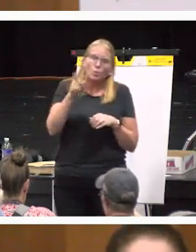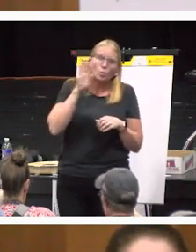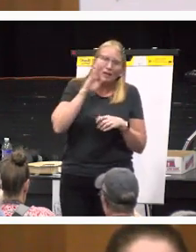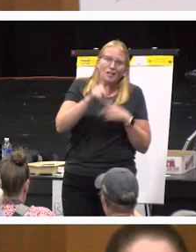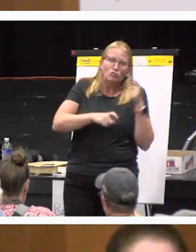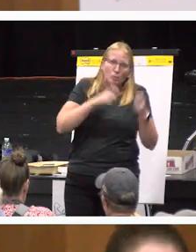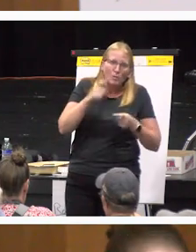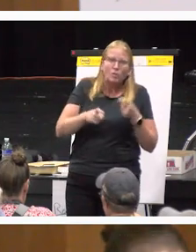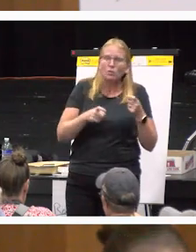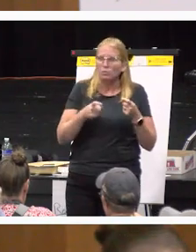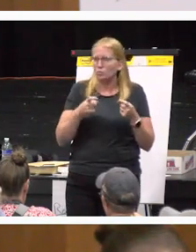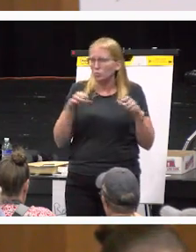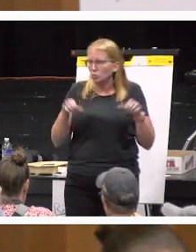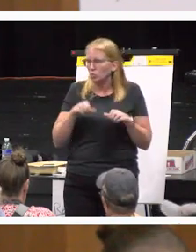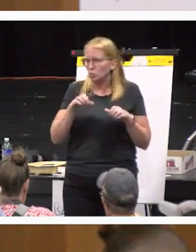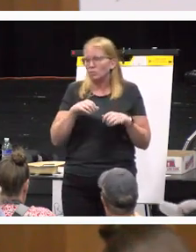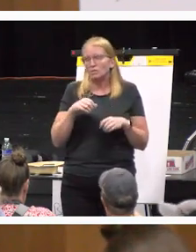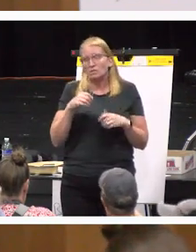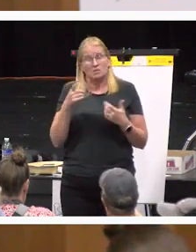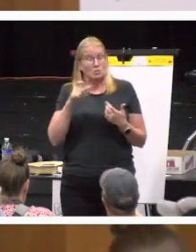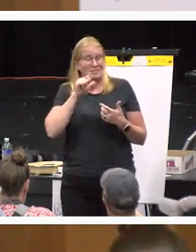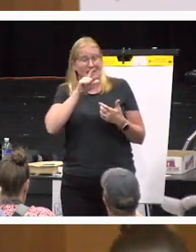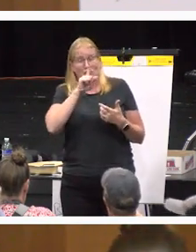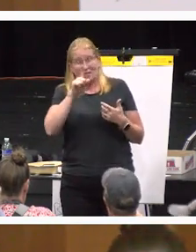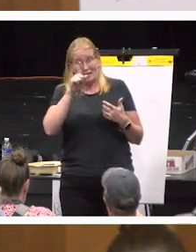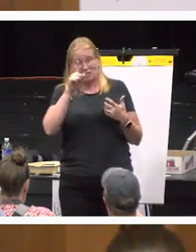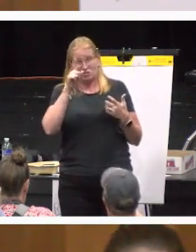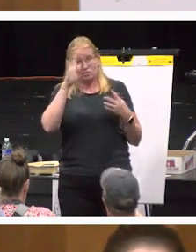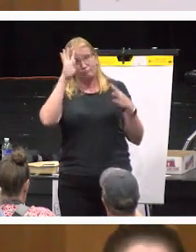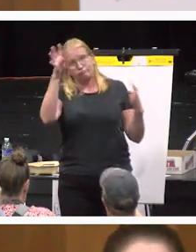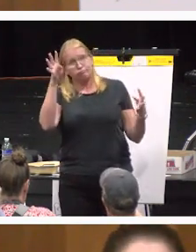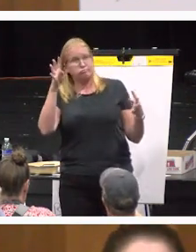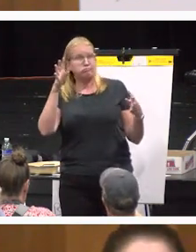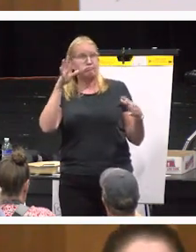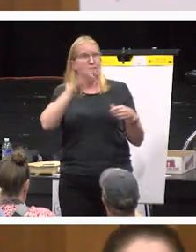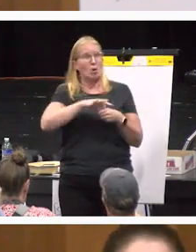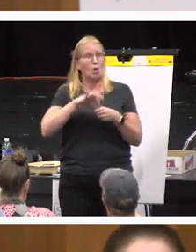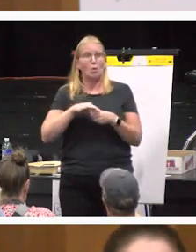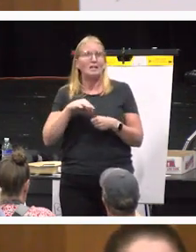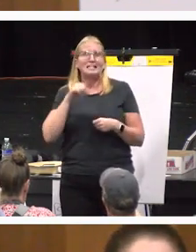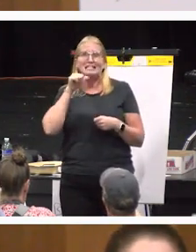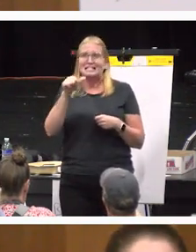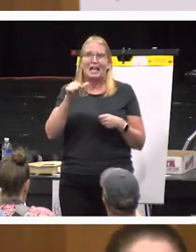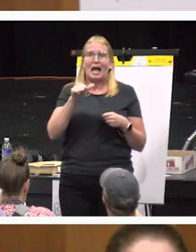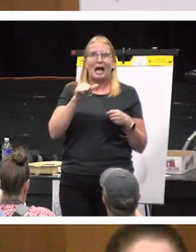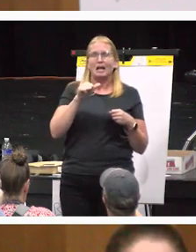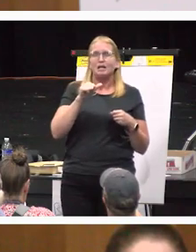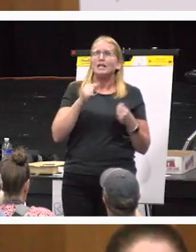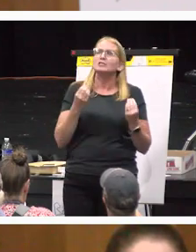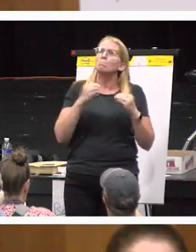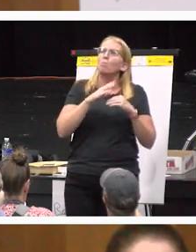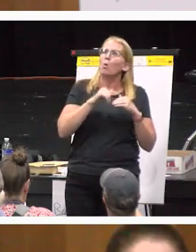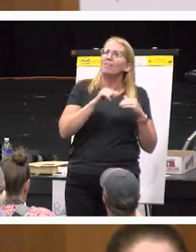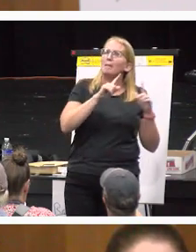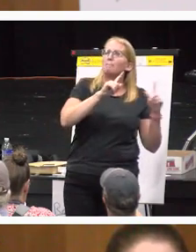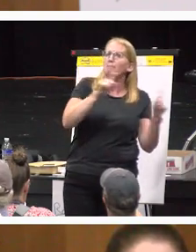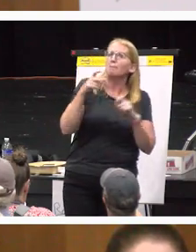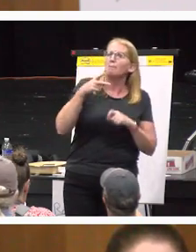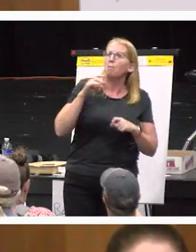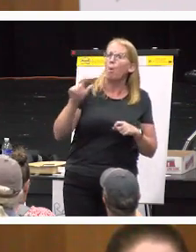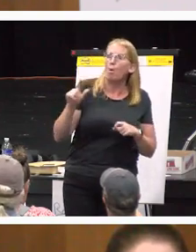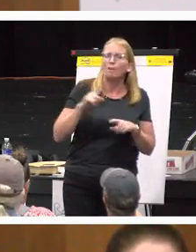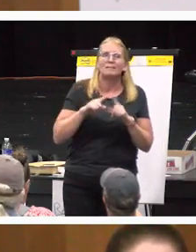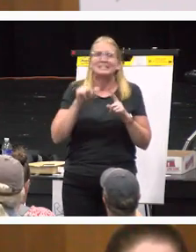it happen, okay? So it's not an abstract exercise. It's more than a poll, but it's not a legal vote that's binding on anybody,